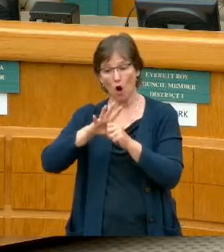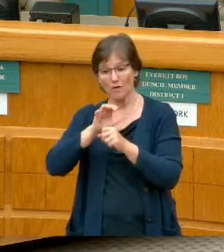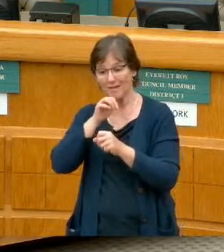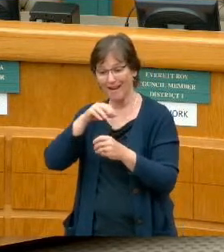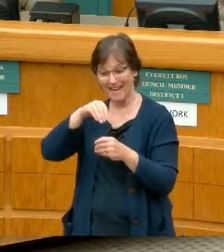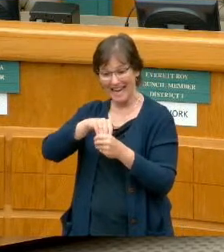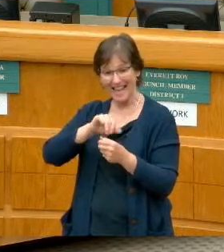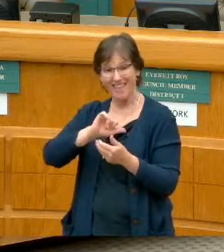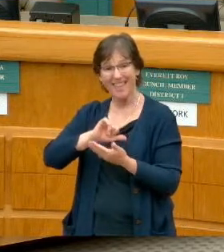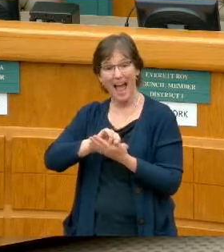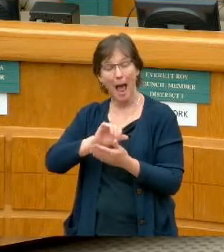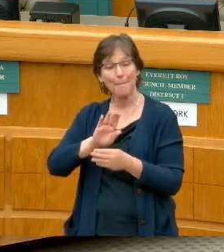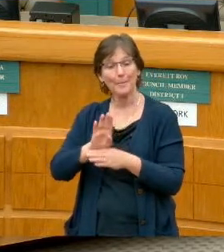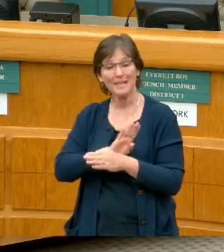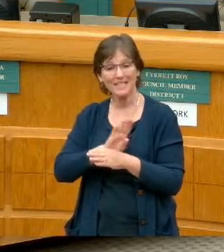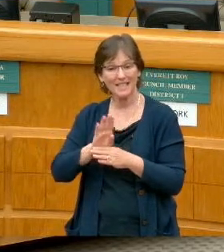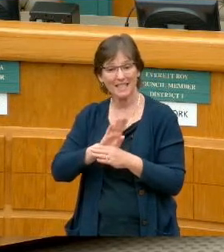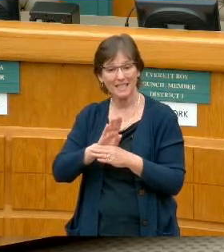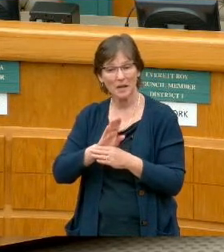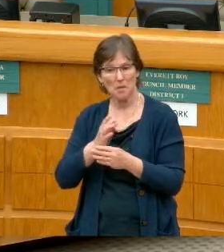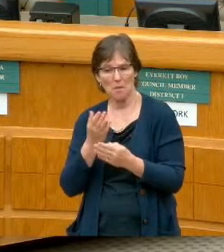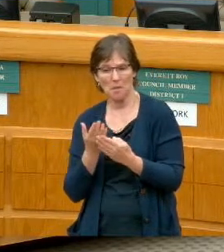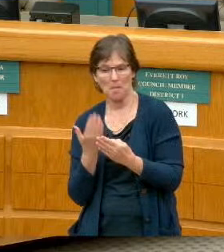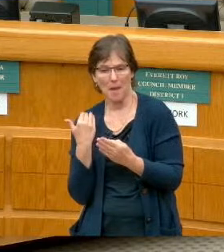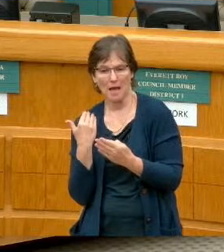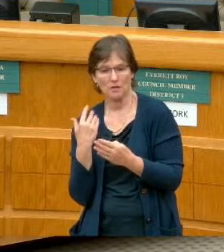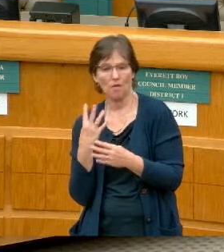and again, we're going to post this on our website.